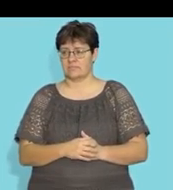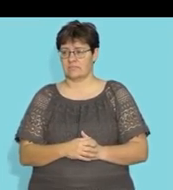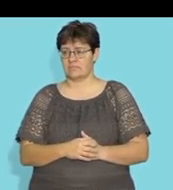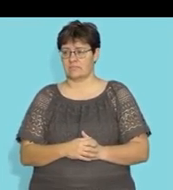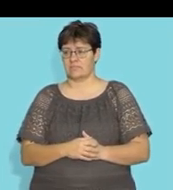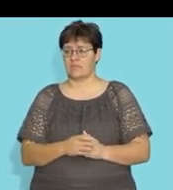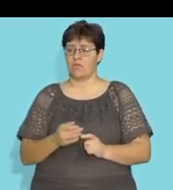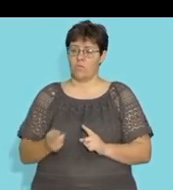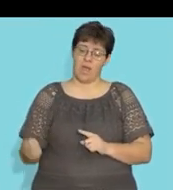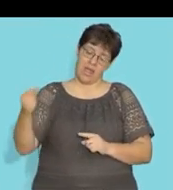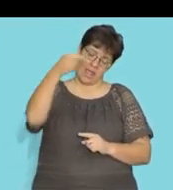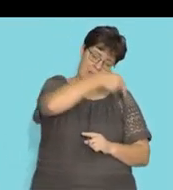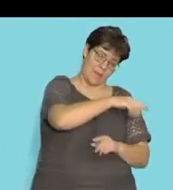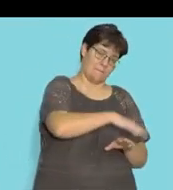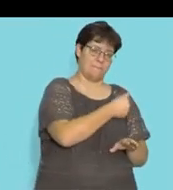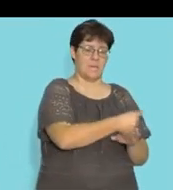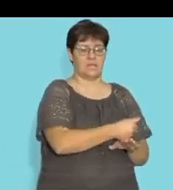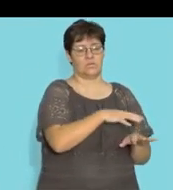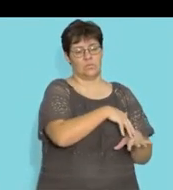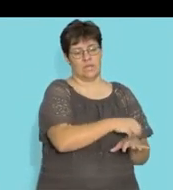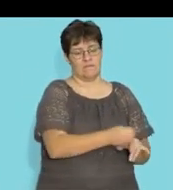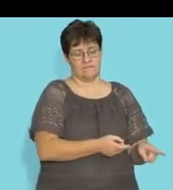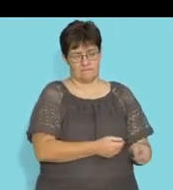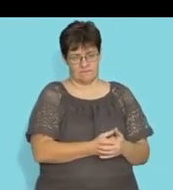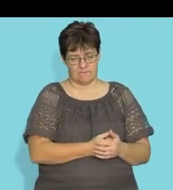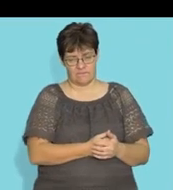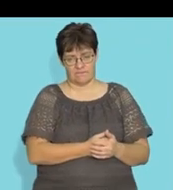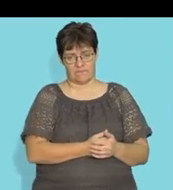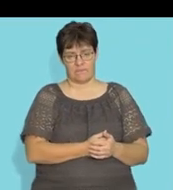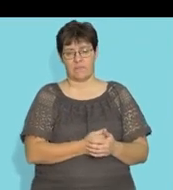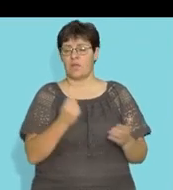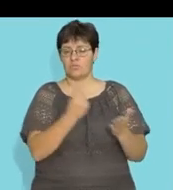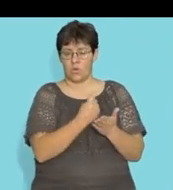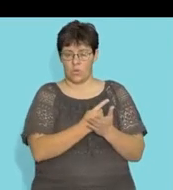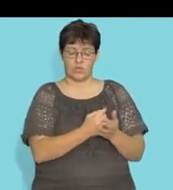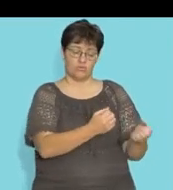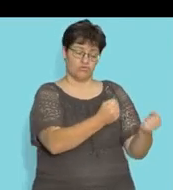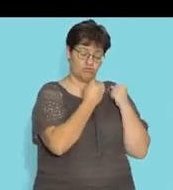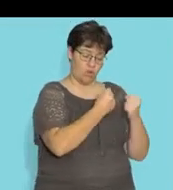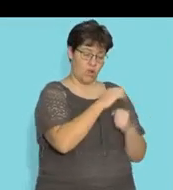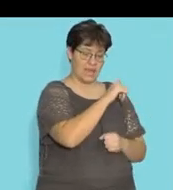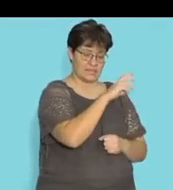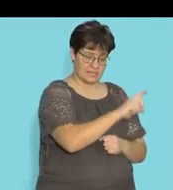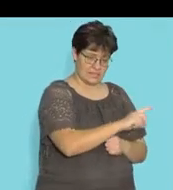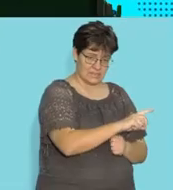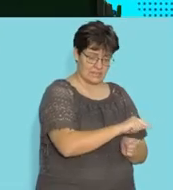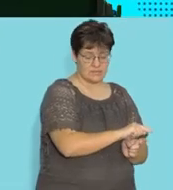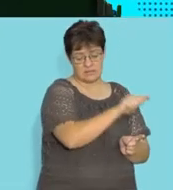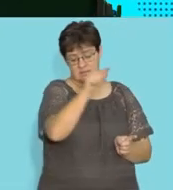acid for the weak base. So it's always the case that a strong